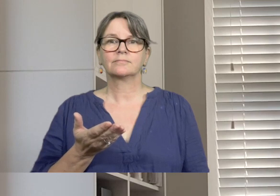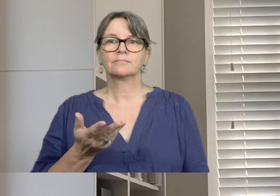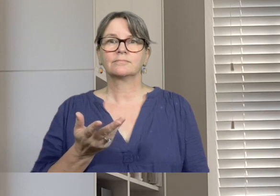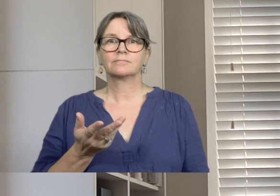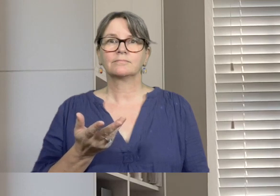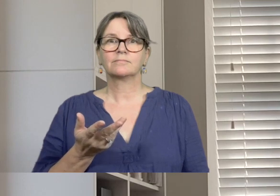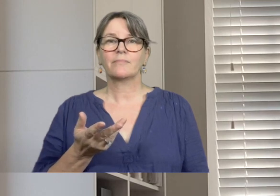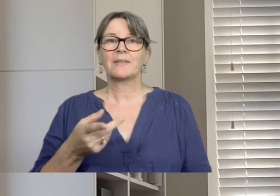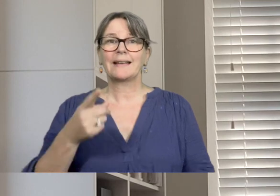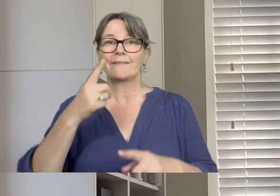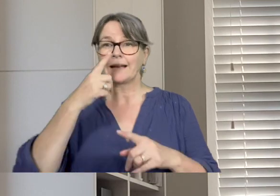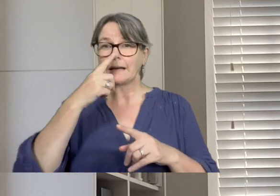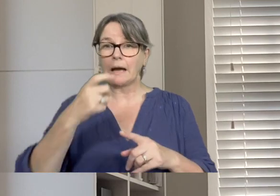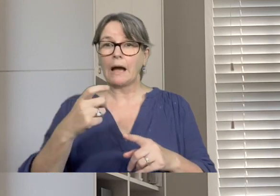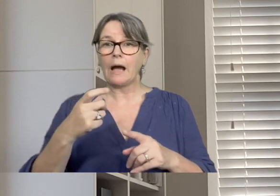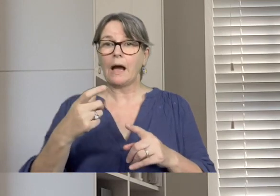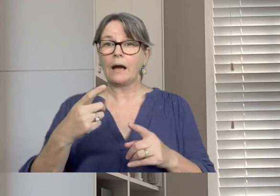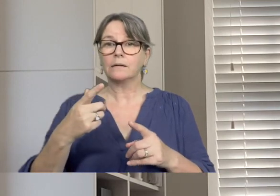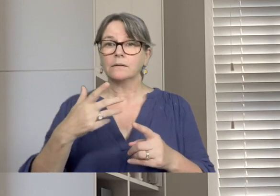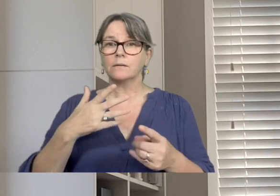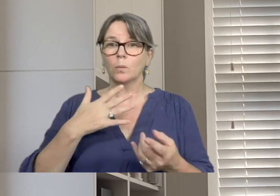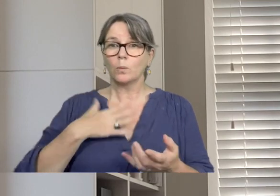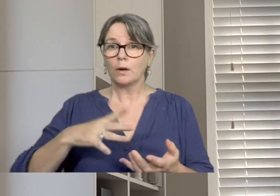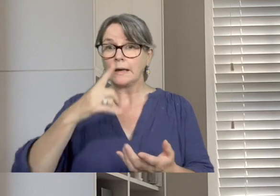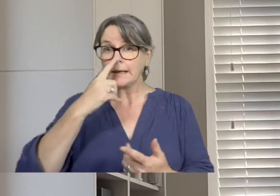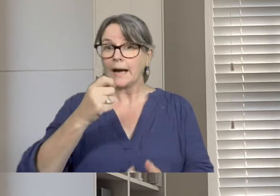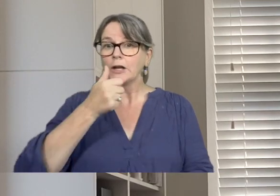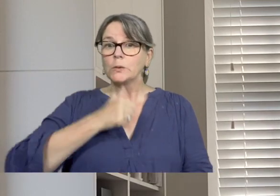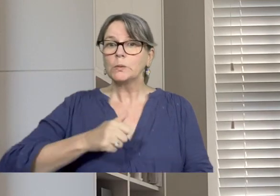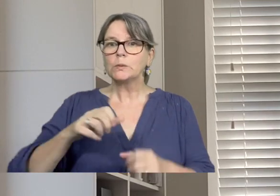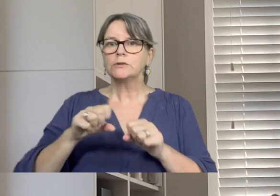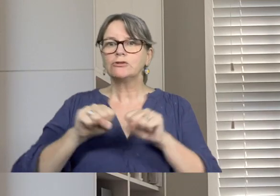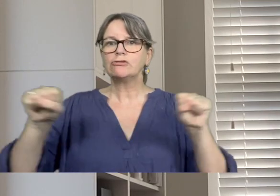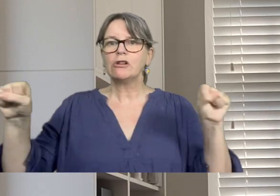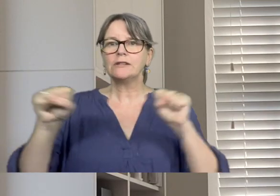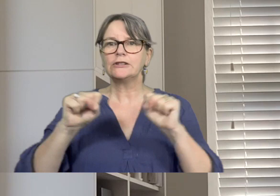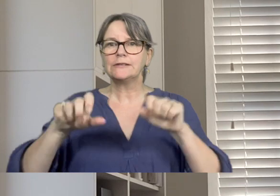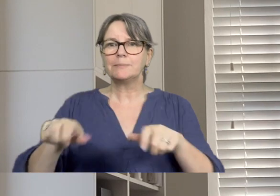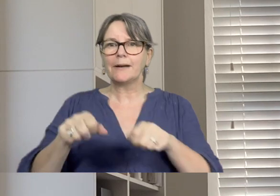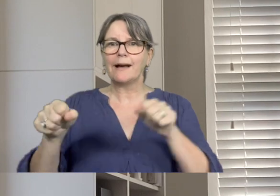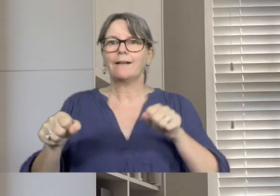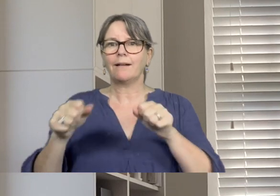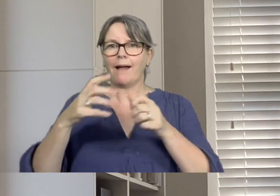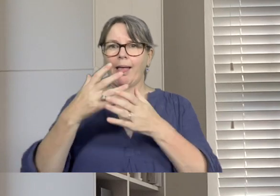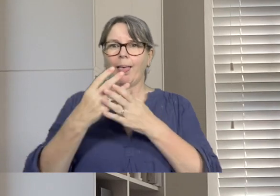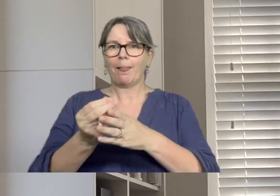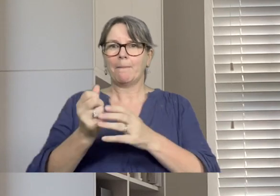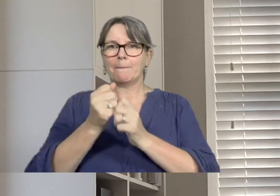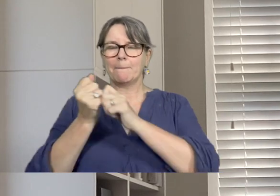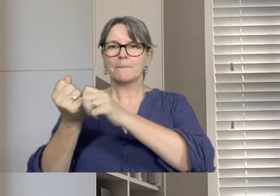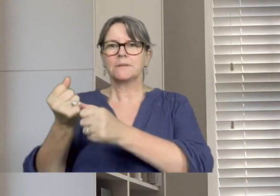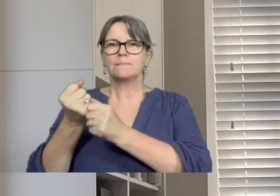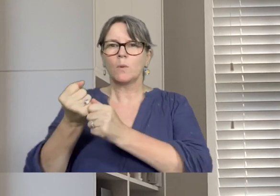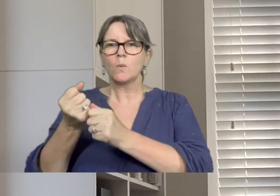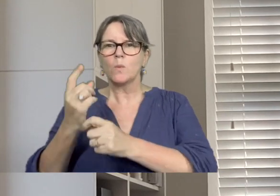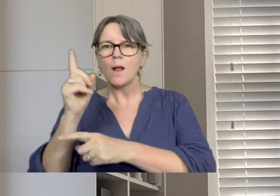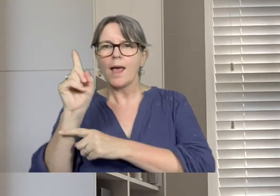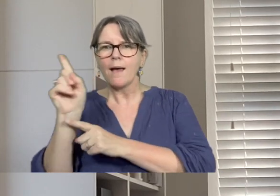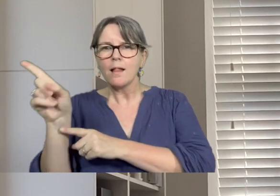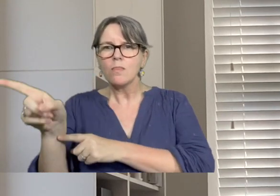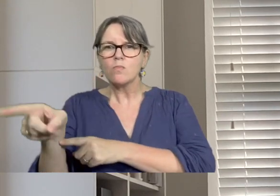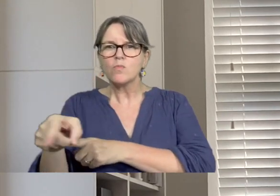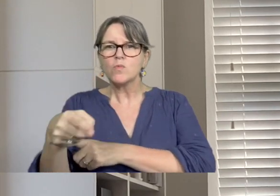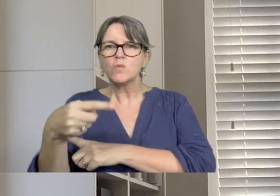can do it with a stretchy band. It gives you a lot more support and a lot more freedom in the leg. But I probably wouldn't do it with a yoga strap because you don't get